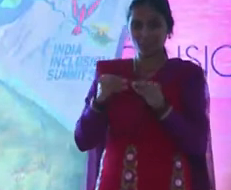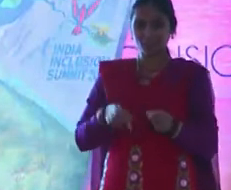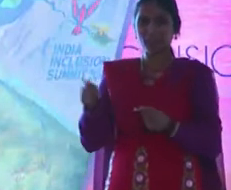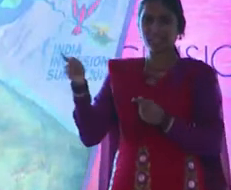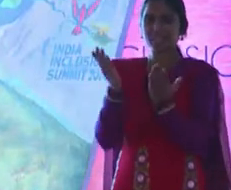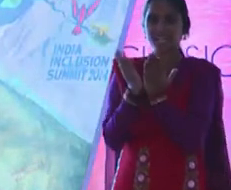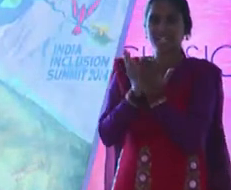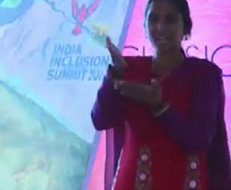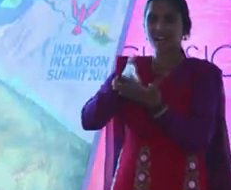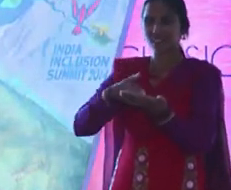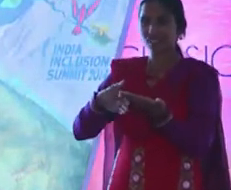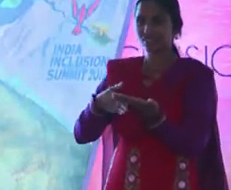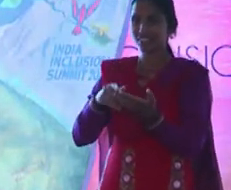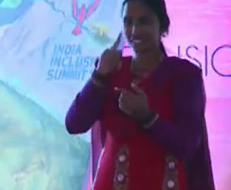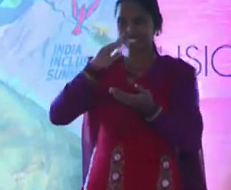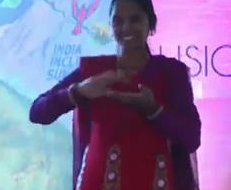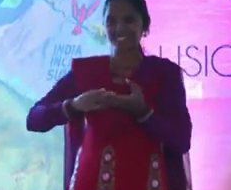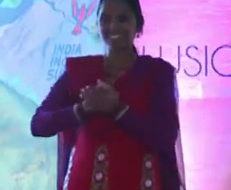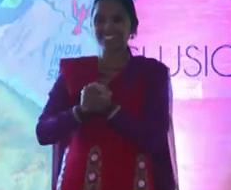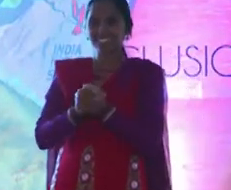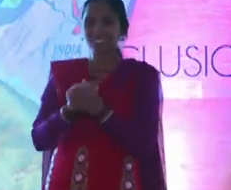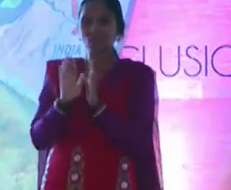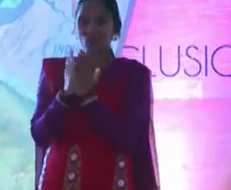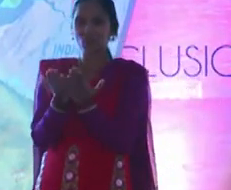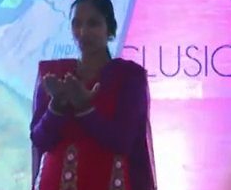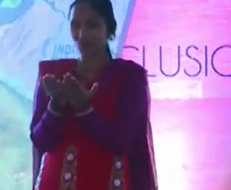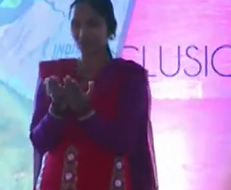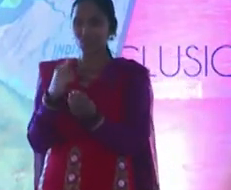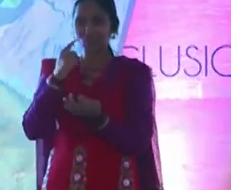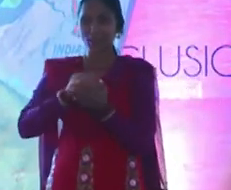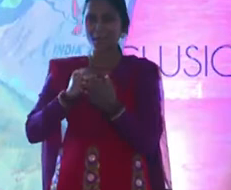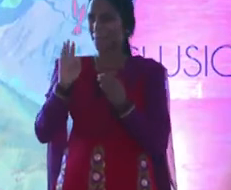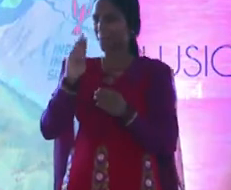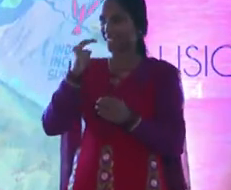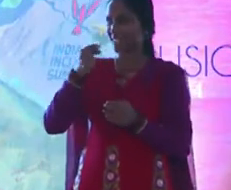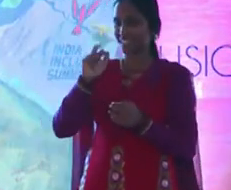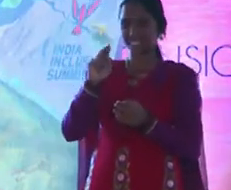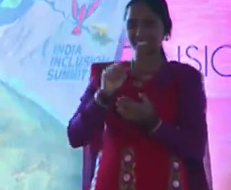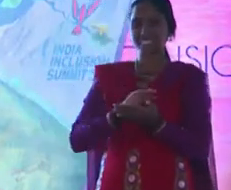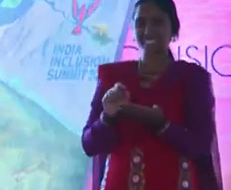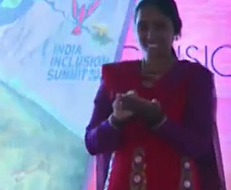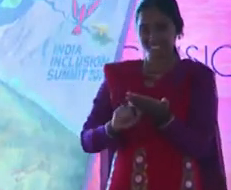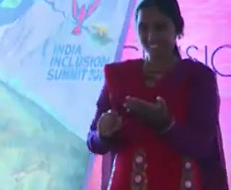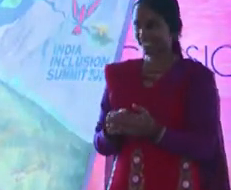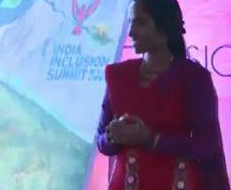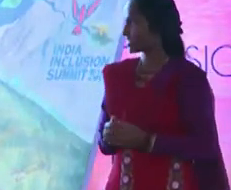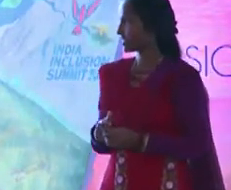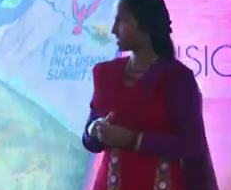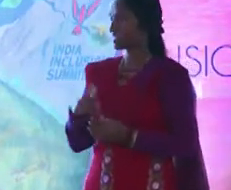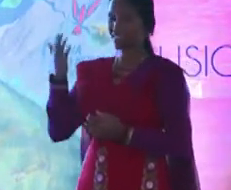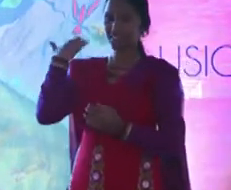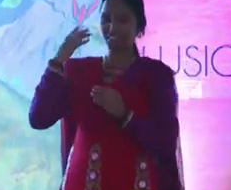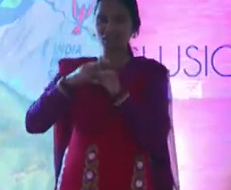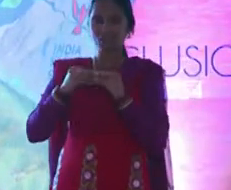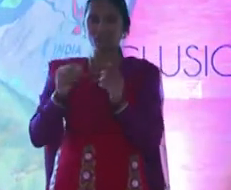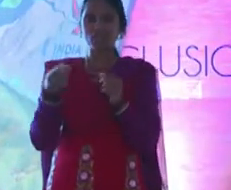Half Girlfriend, the book by Chetan Bhagat, and I can assure him, I'll be reading Gifted on the way back from Bangalore